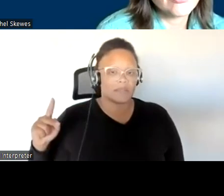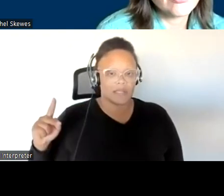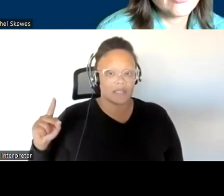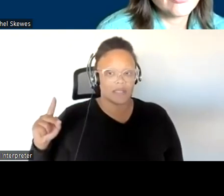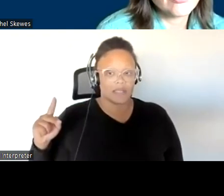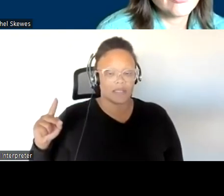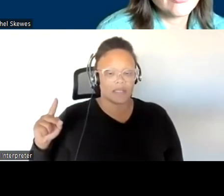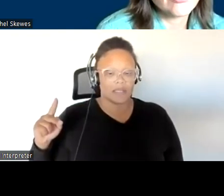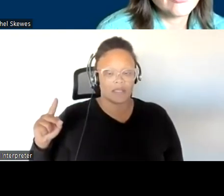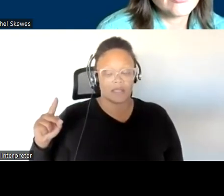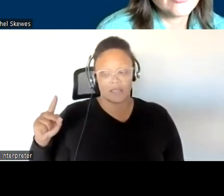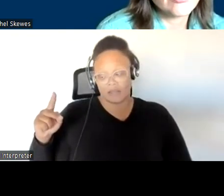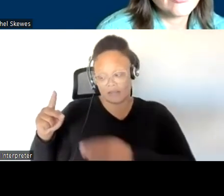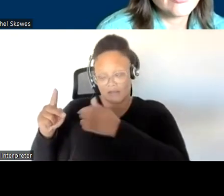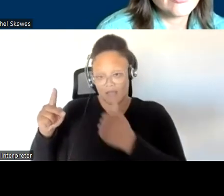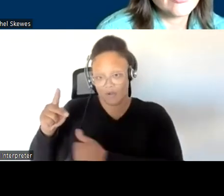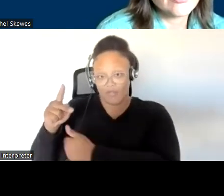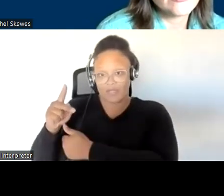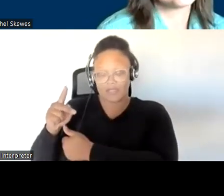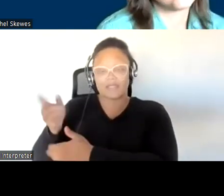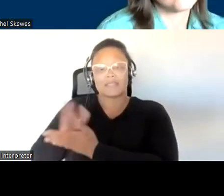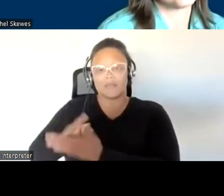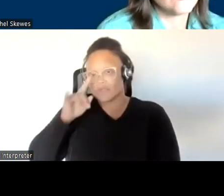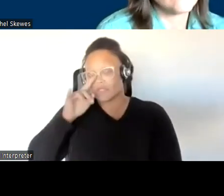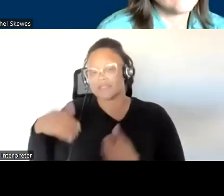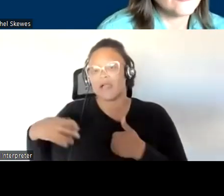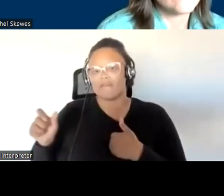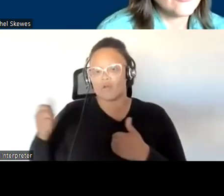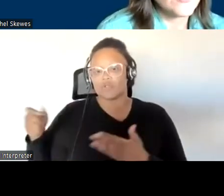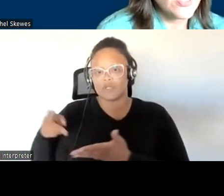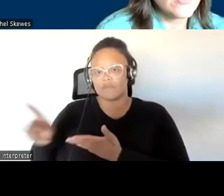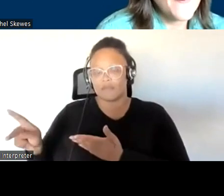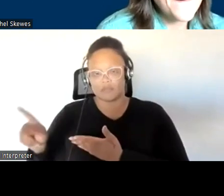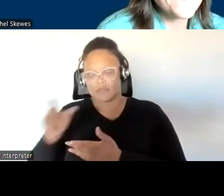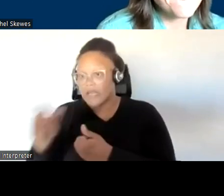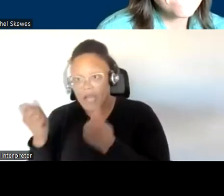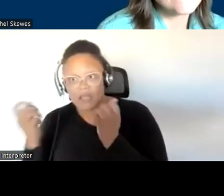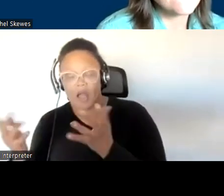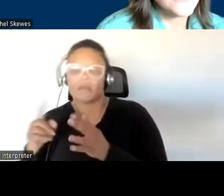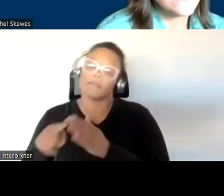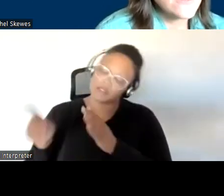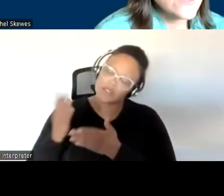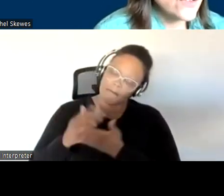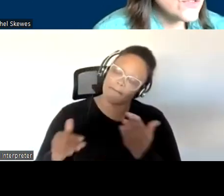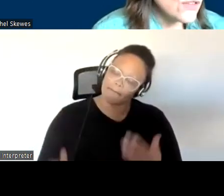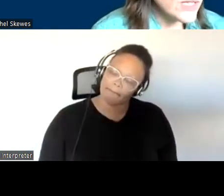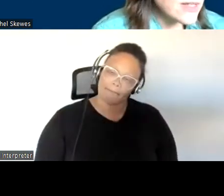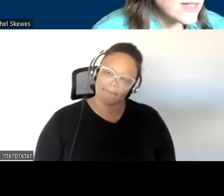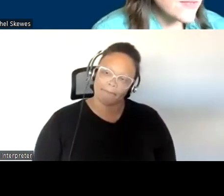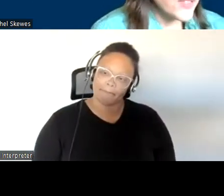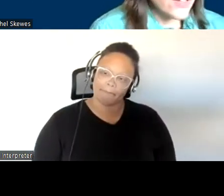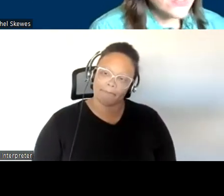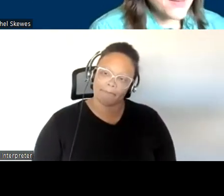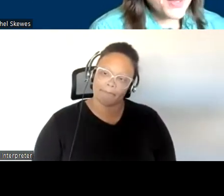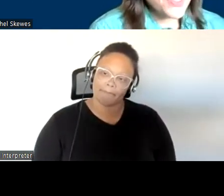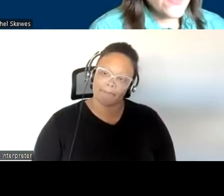within CSPP, some of those kids are served through alternative payment. Not many, but some. So you don't need to